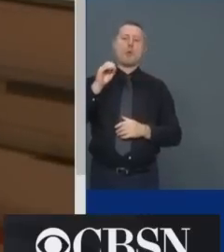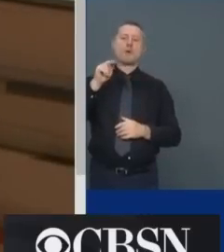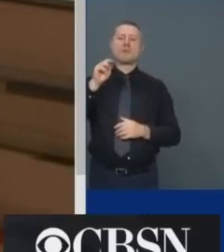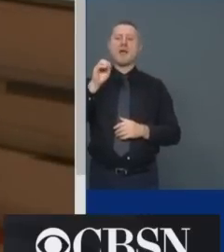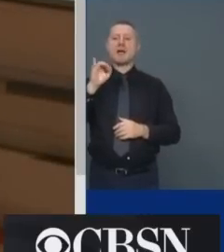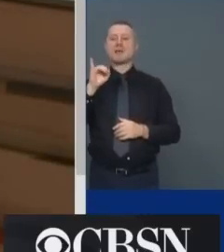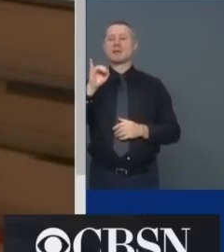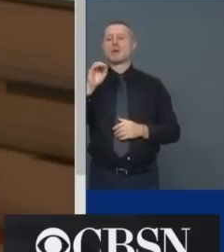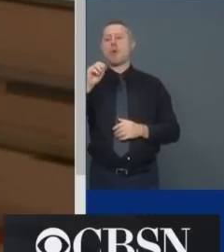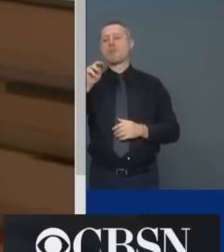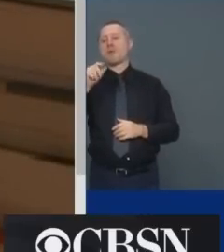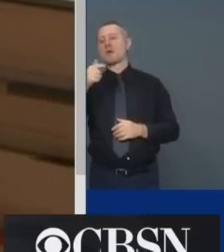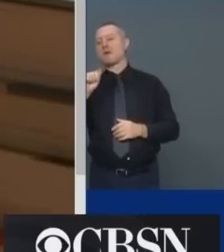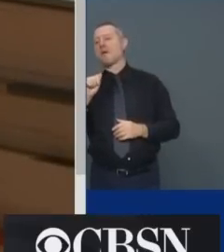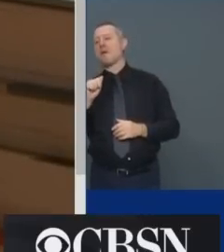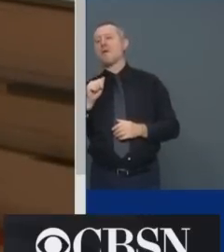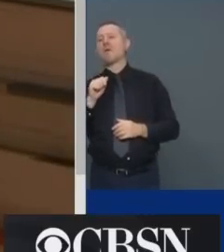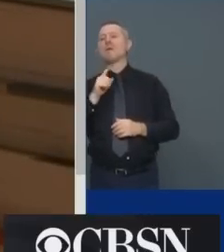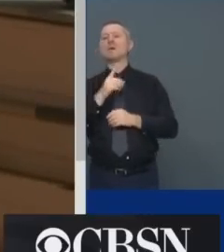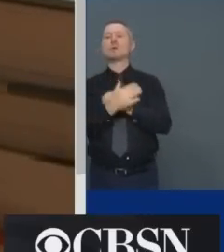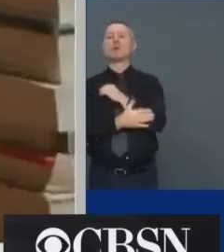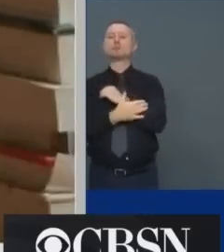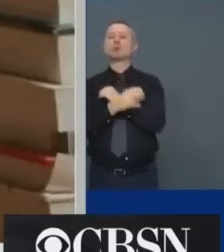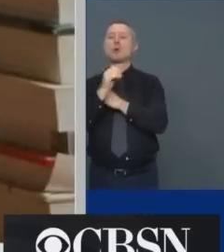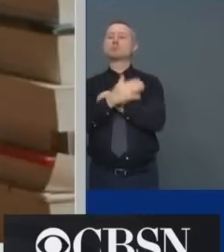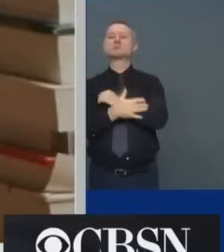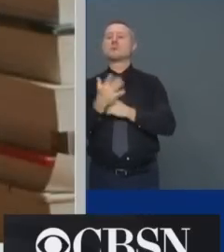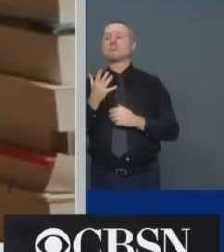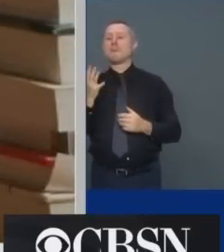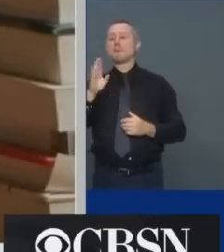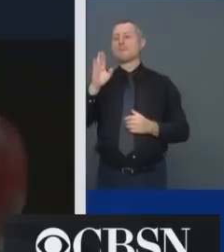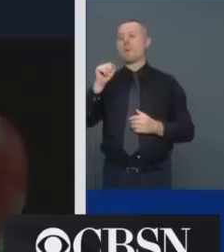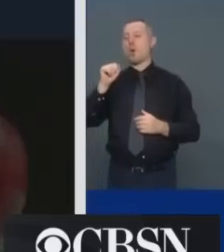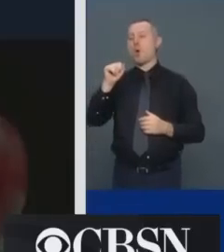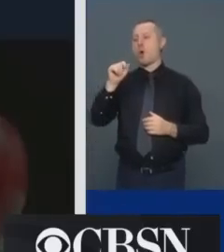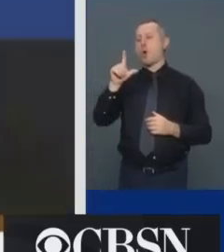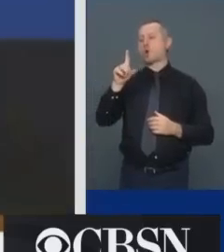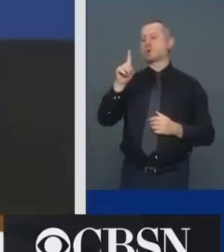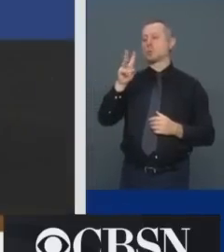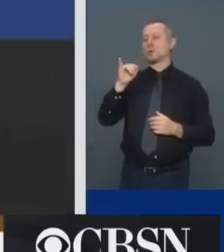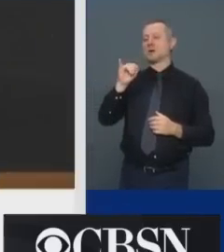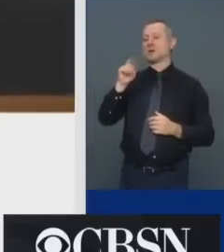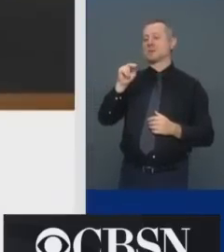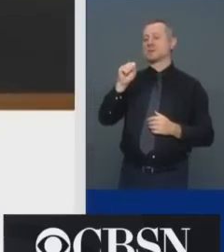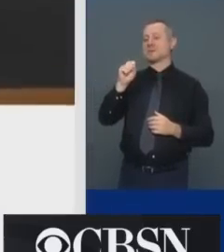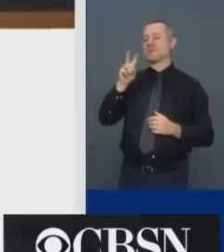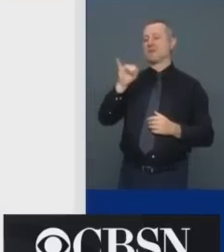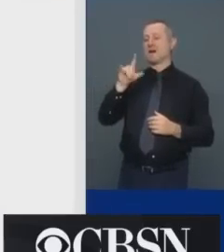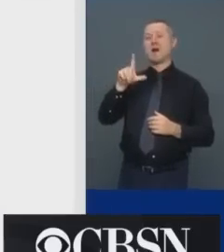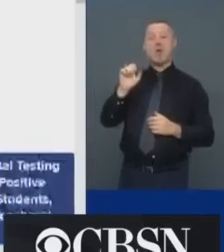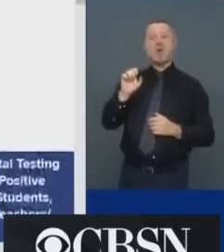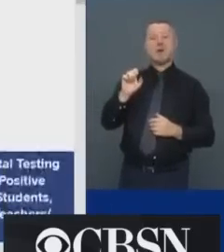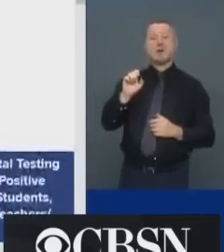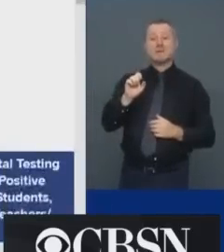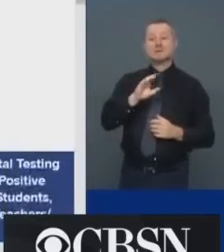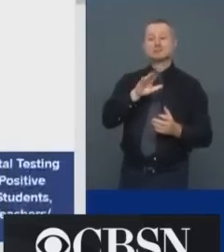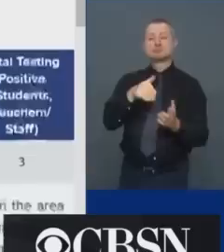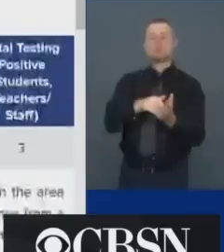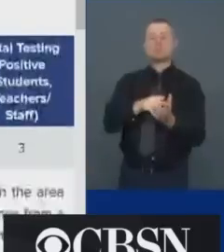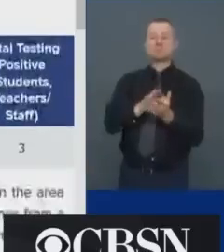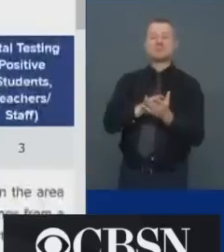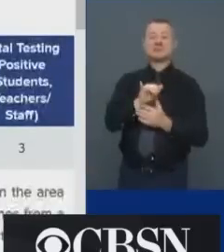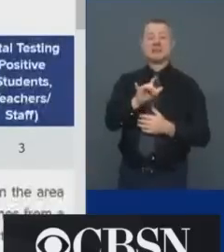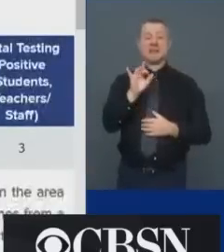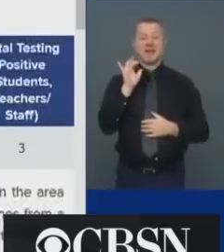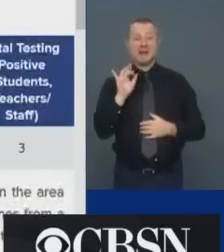Baldwinsville Central School District. Click search. Here is the first